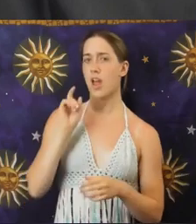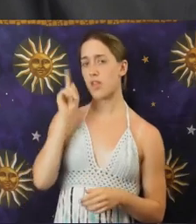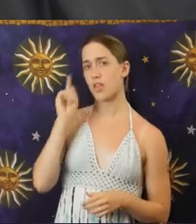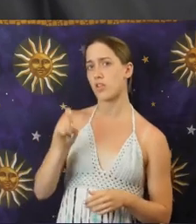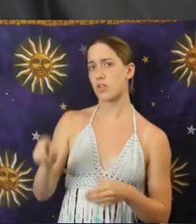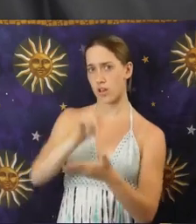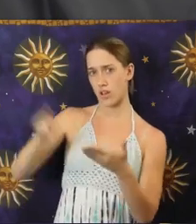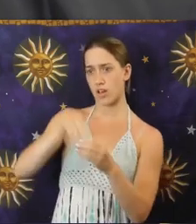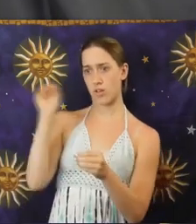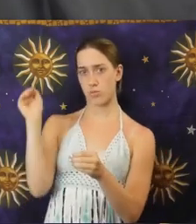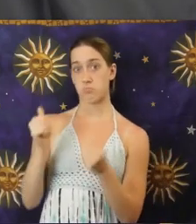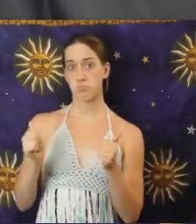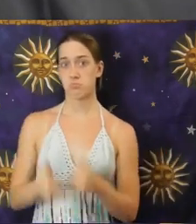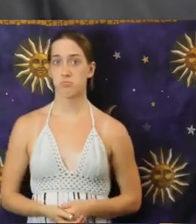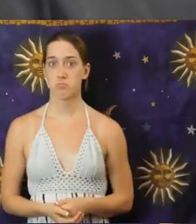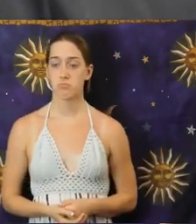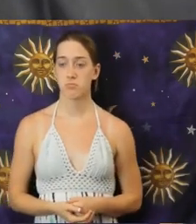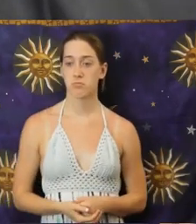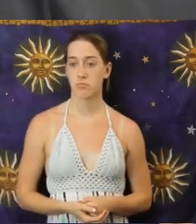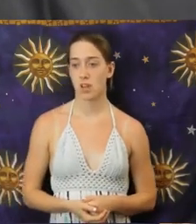out.